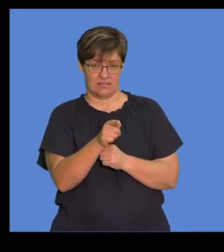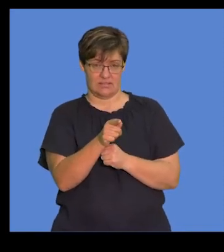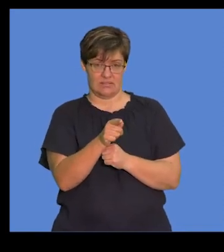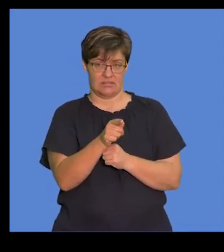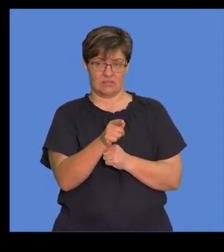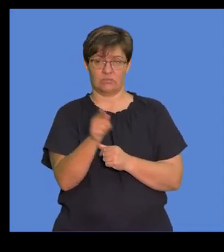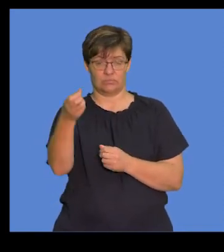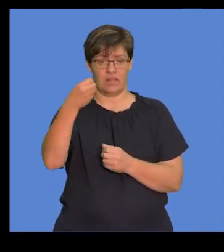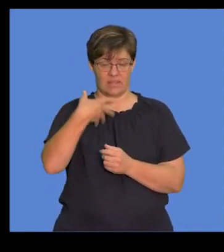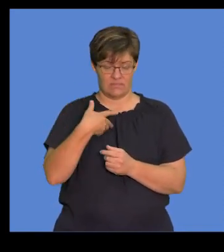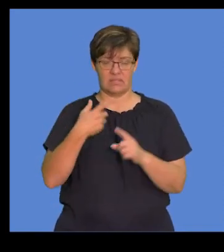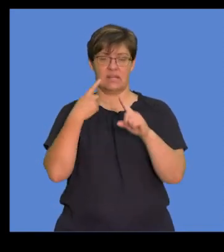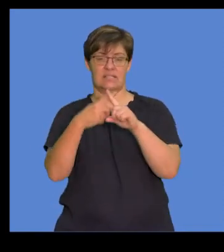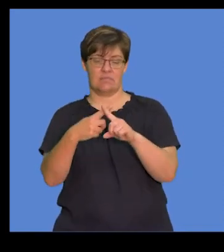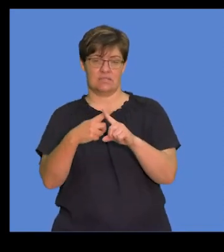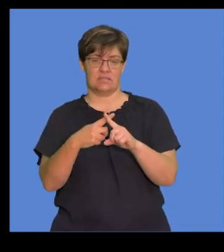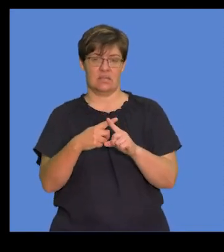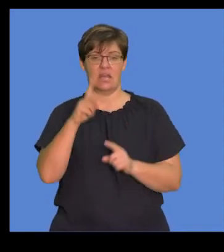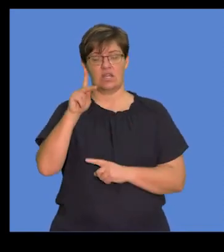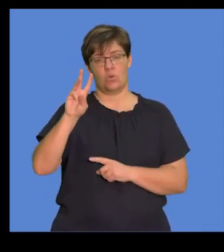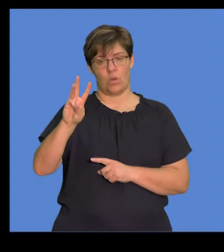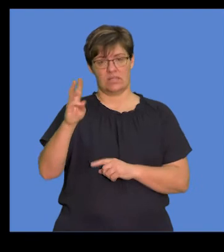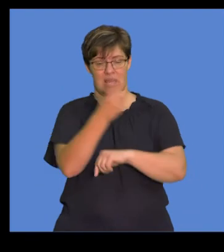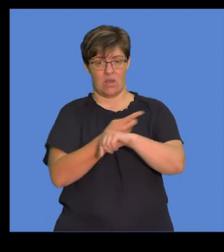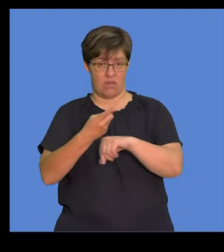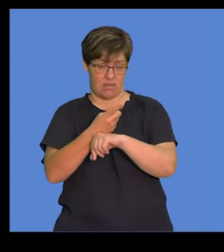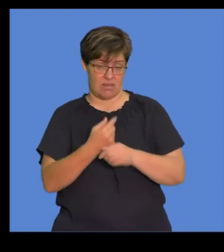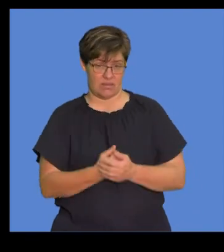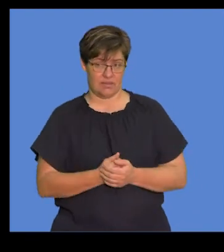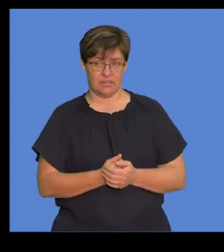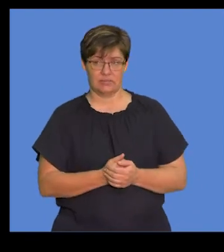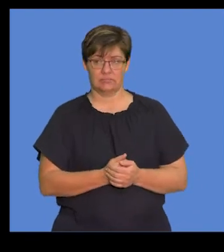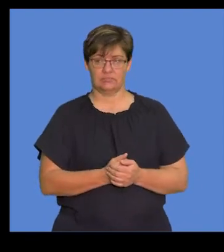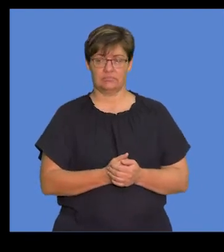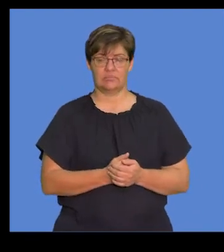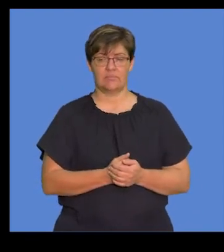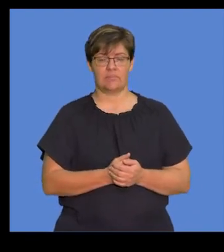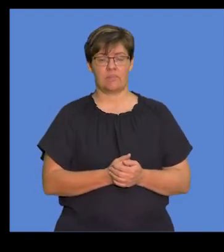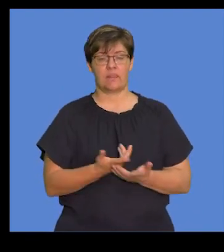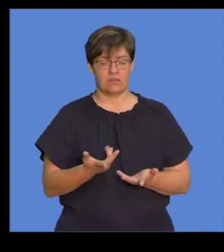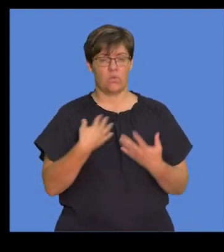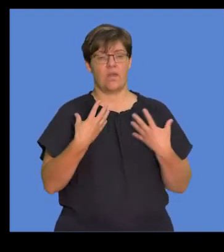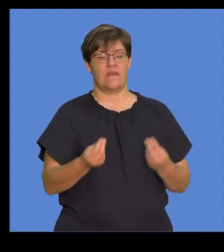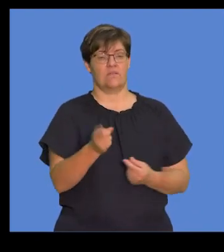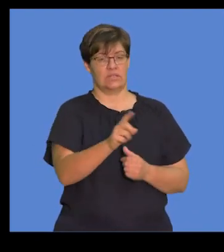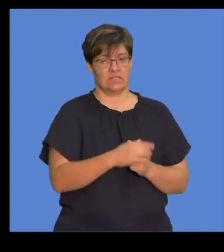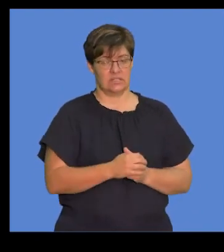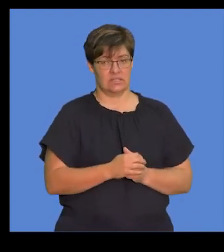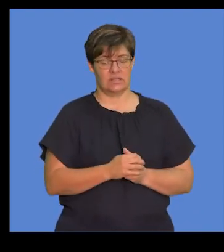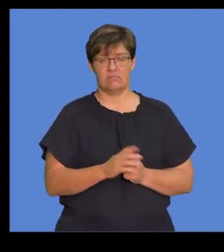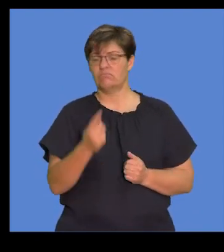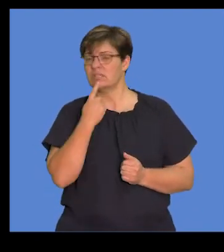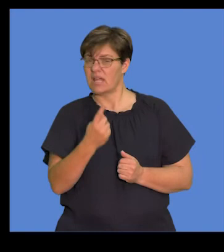which in this case we are given multiplied by the kilowatt hour, okay? Right, so this is what we have